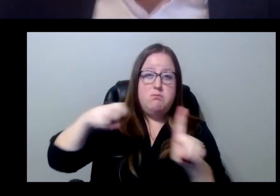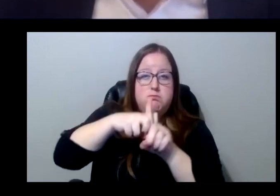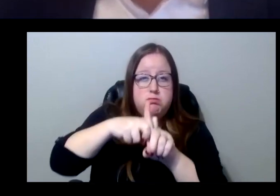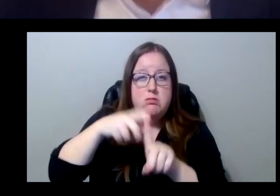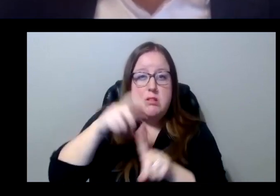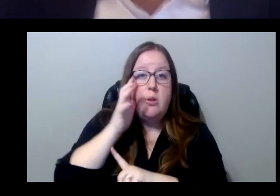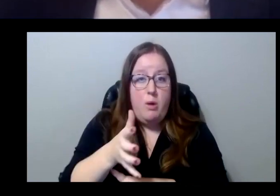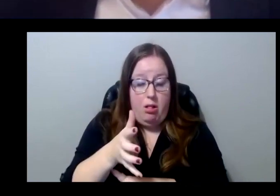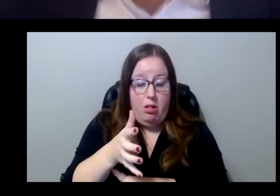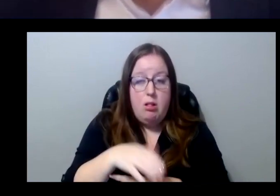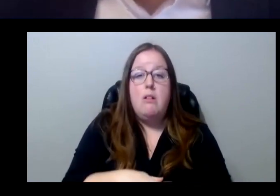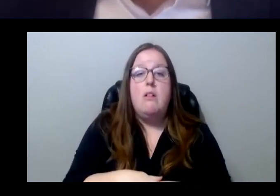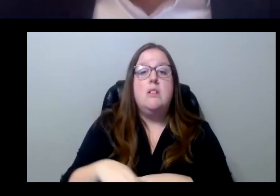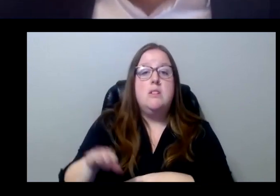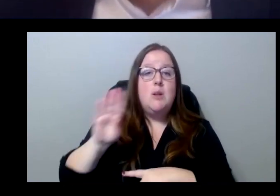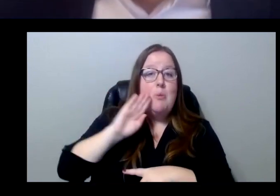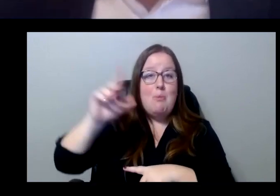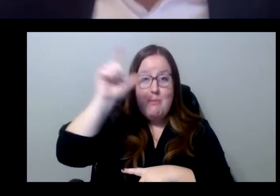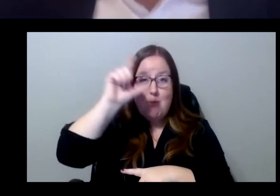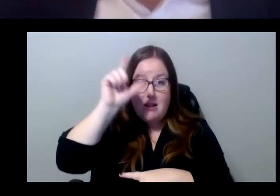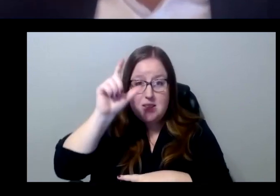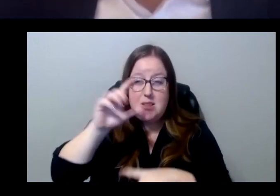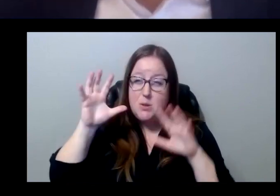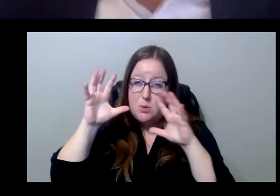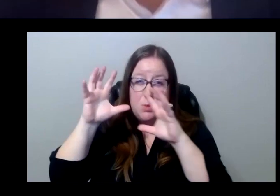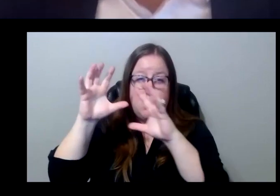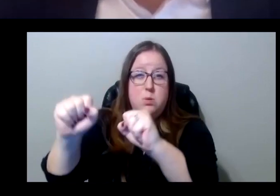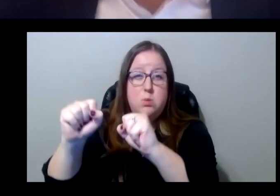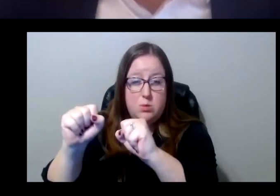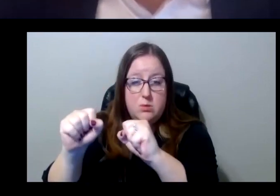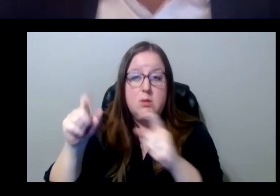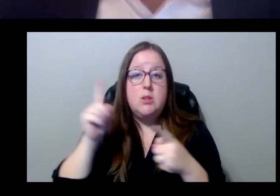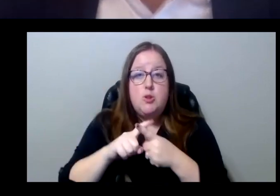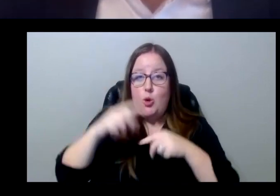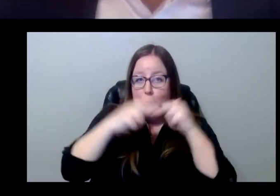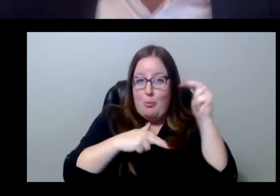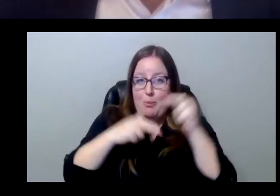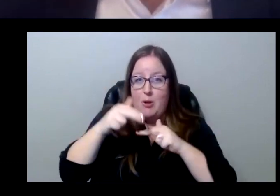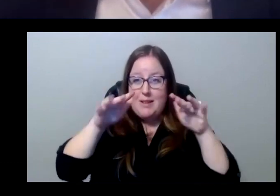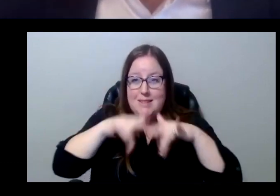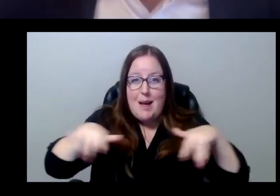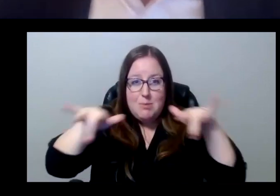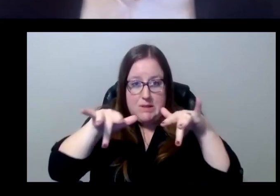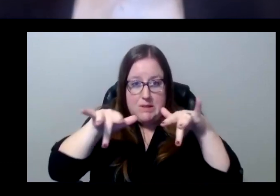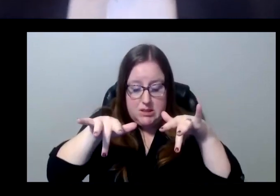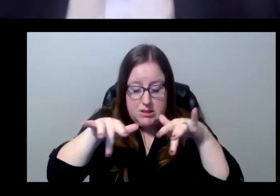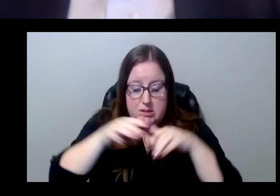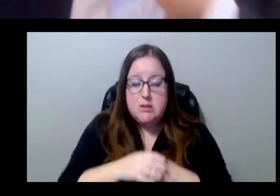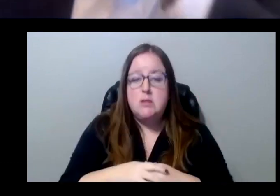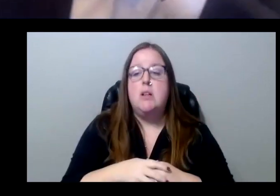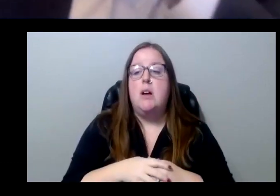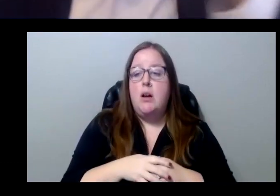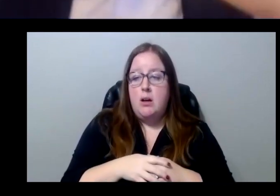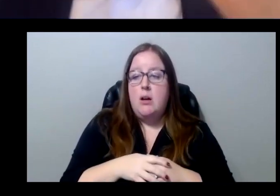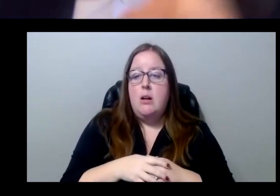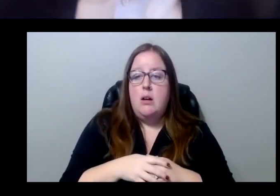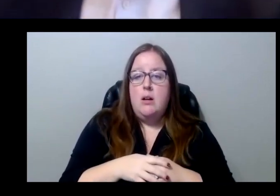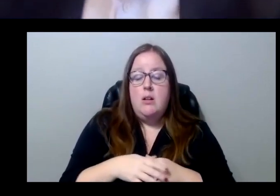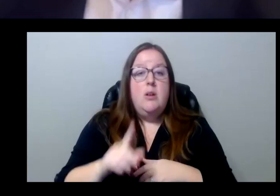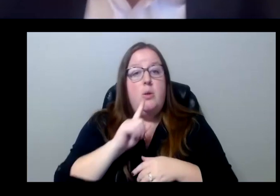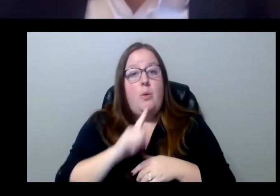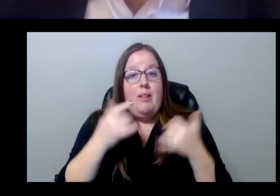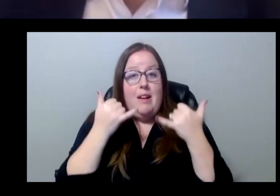quite vicious. So they were part of this whole military incursion. There were concentration camps